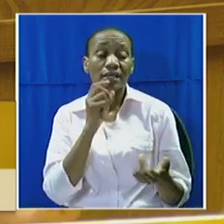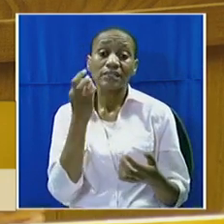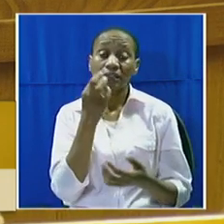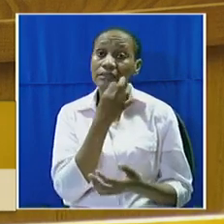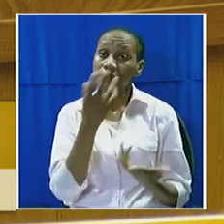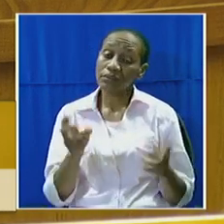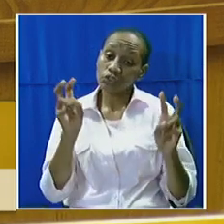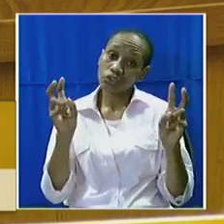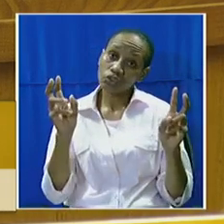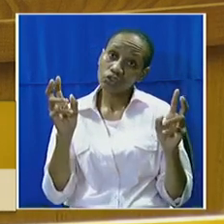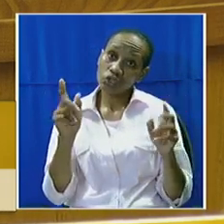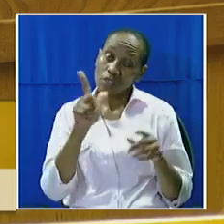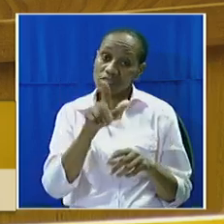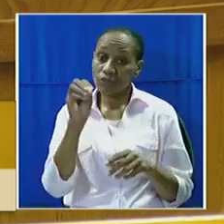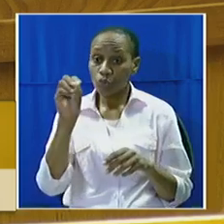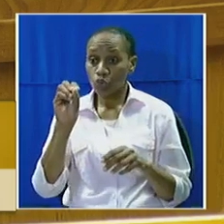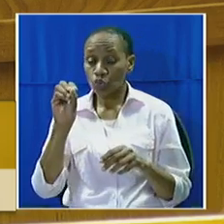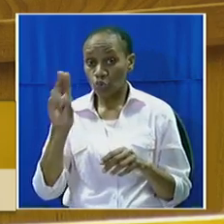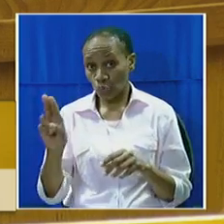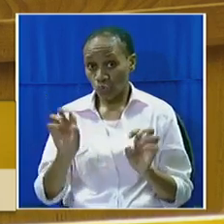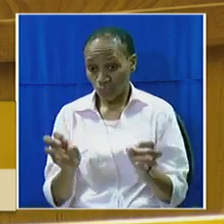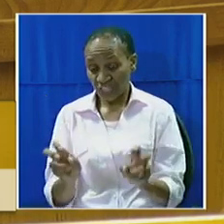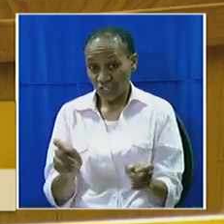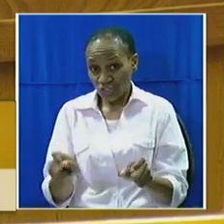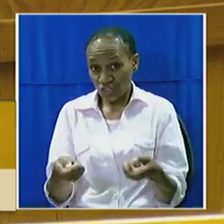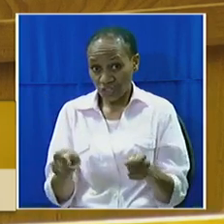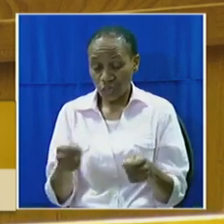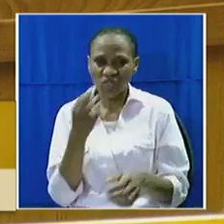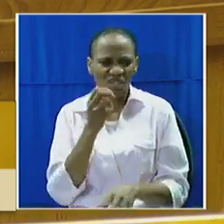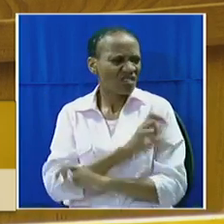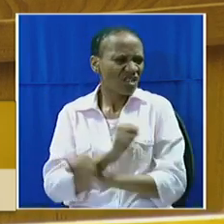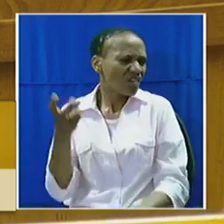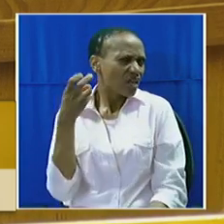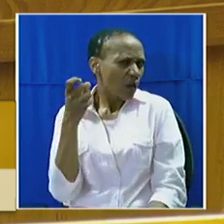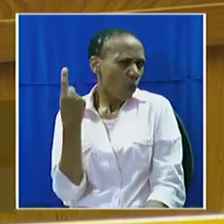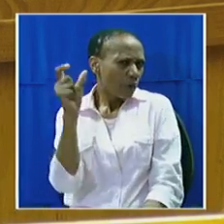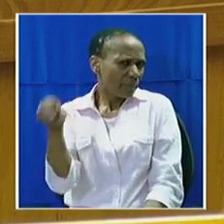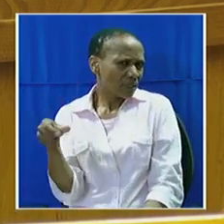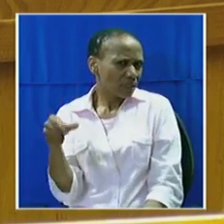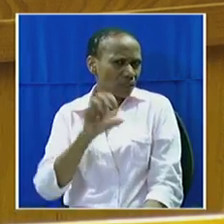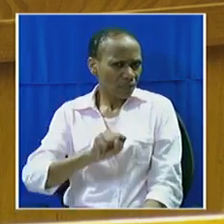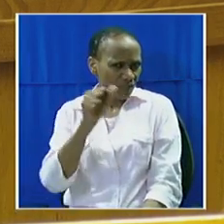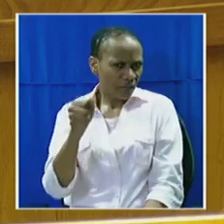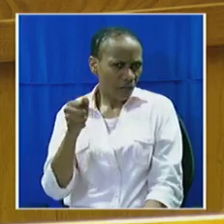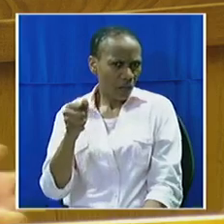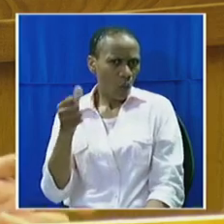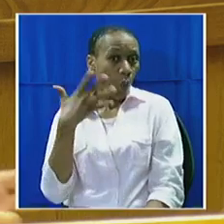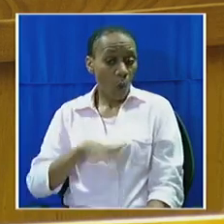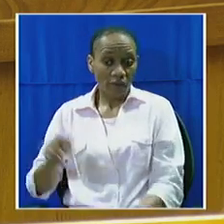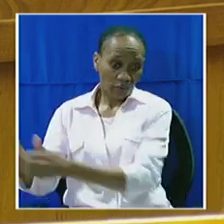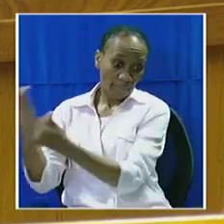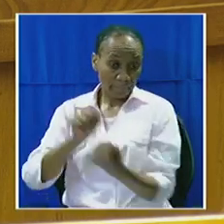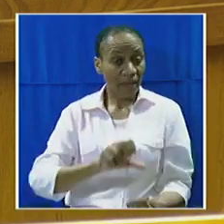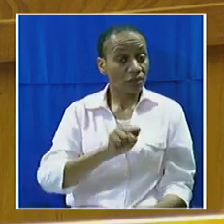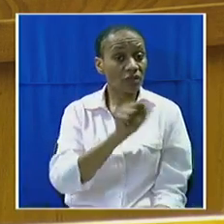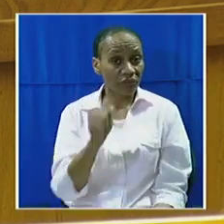for example, on 702, that she has not heard of one South African wanting to return. To